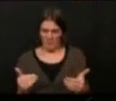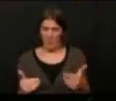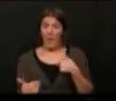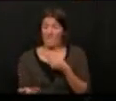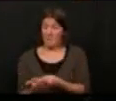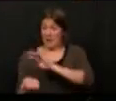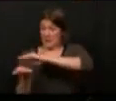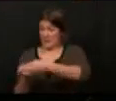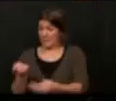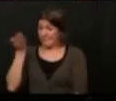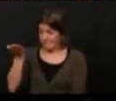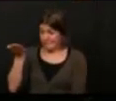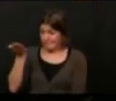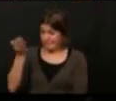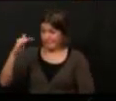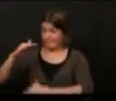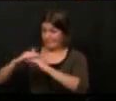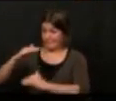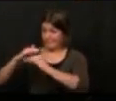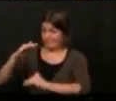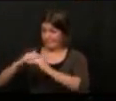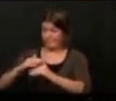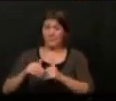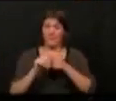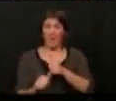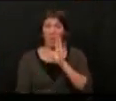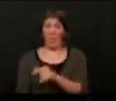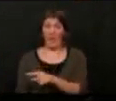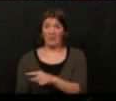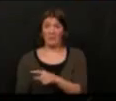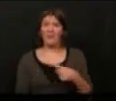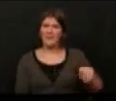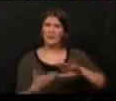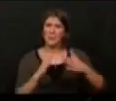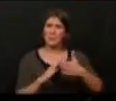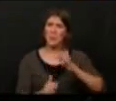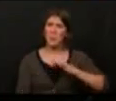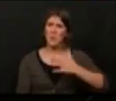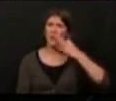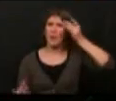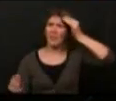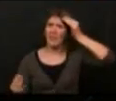happen. And I think we're a reasonable community. I want to also invite,